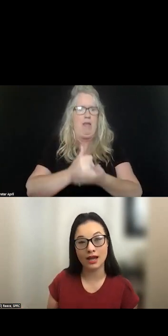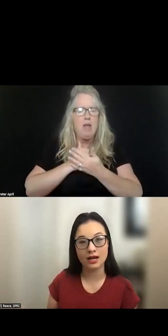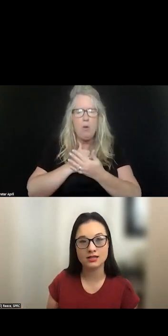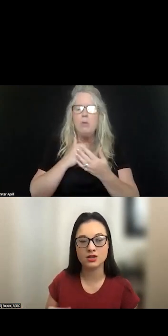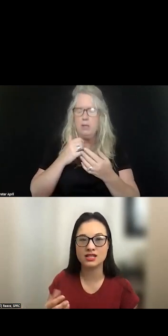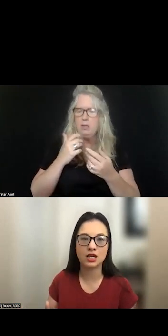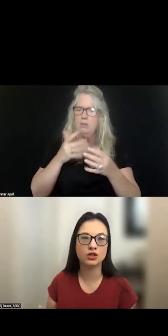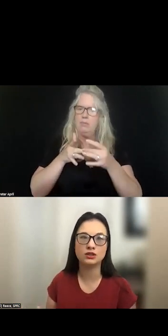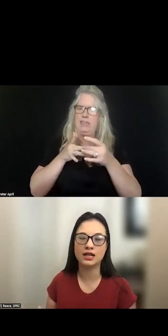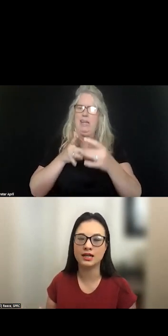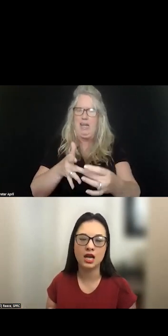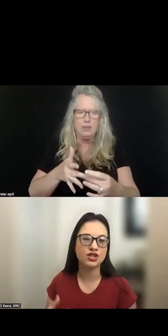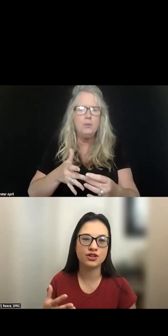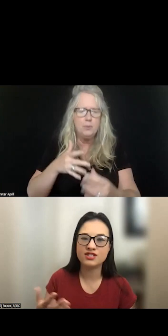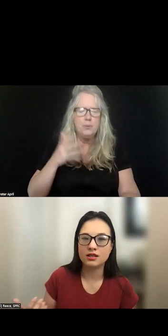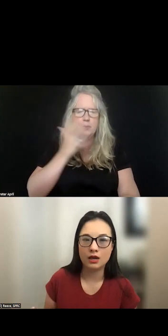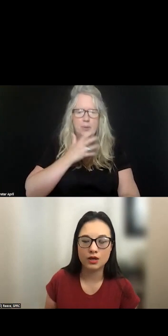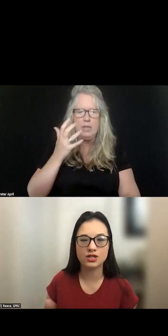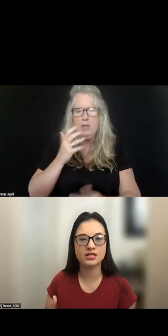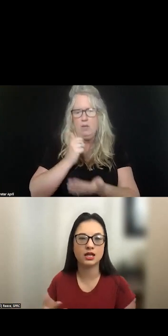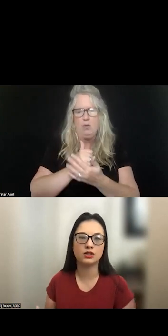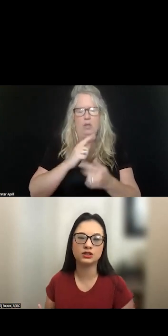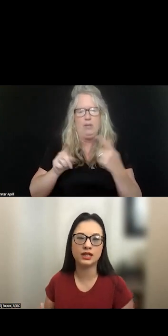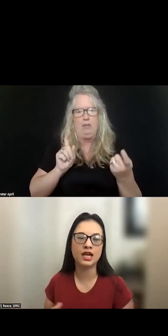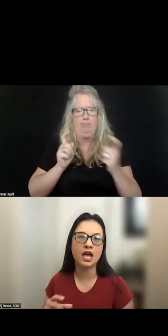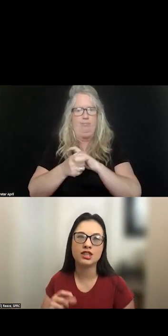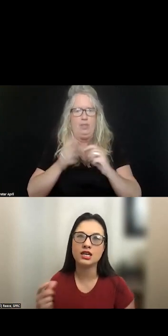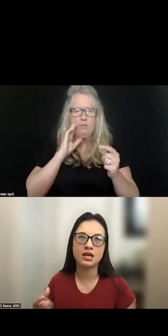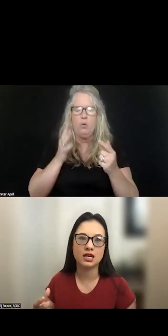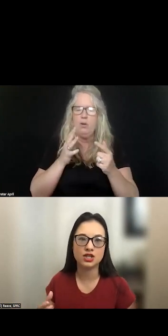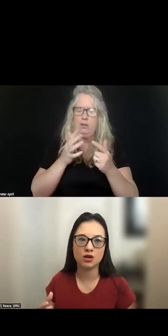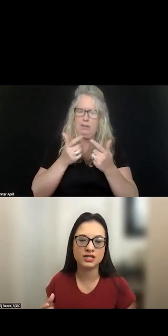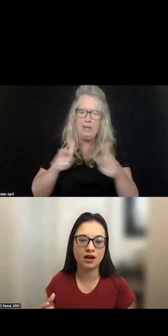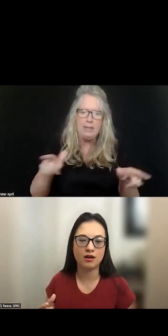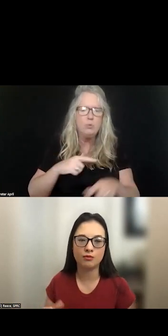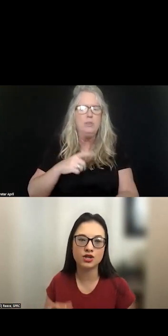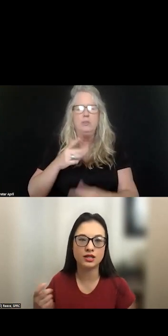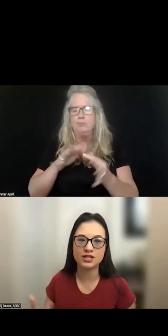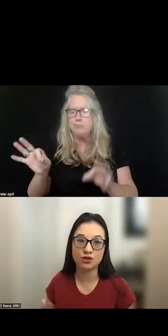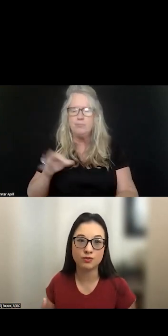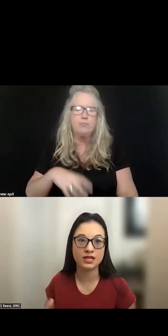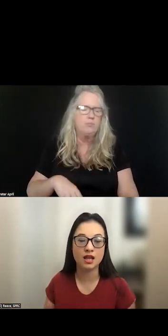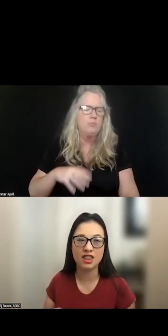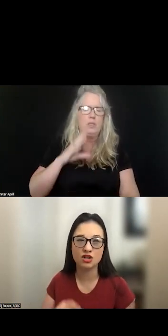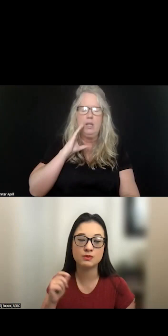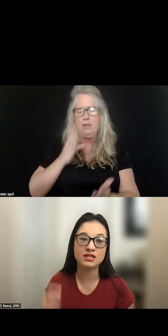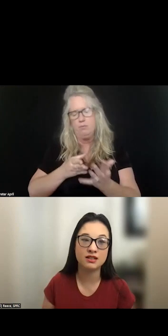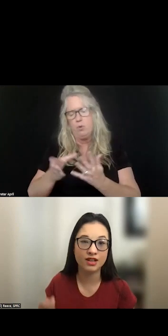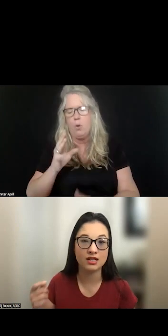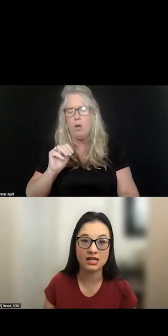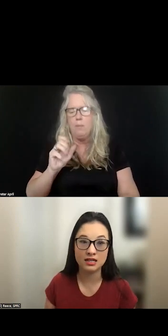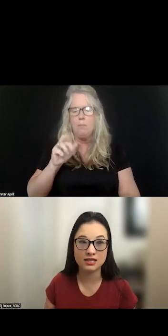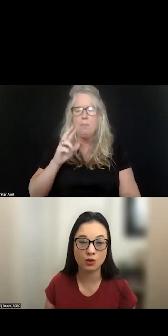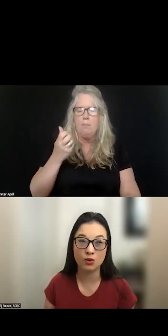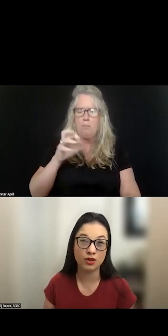help guide us. So this can look like shifts in language. This can look like thinking in terms of marginalized groups and their